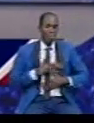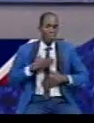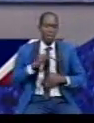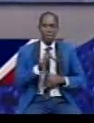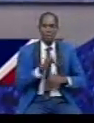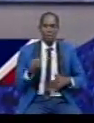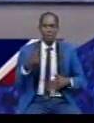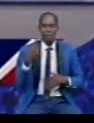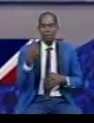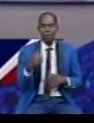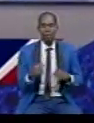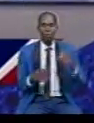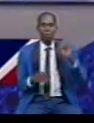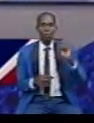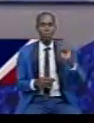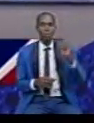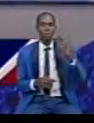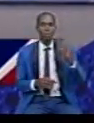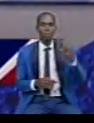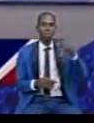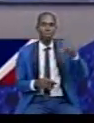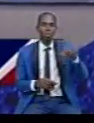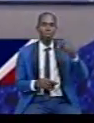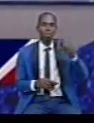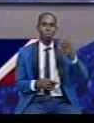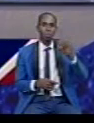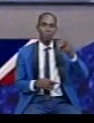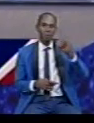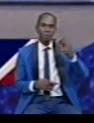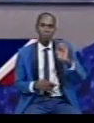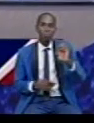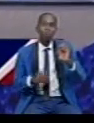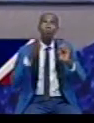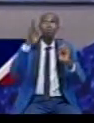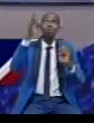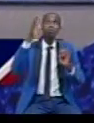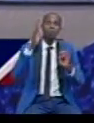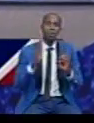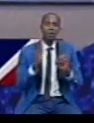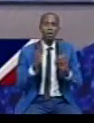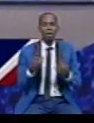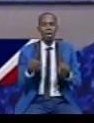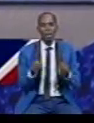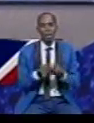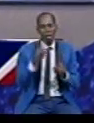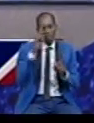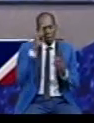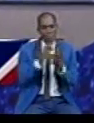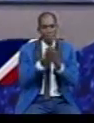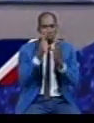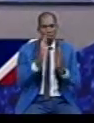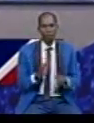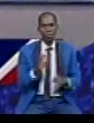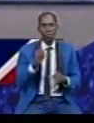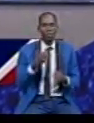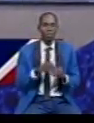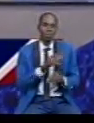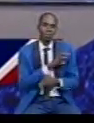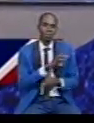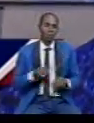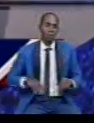we have been born again, we're children of God, we're servants of God, saints in Christ. Number